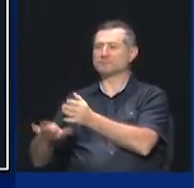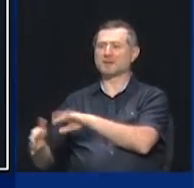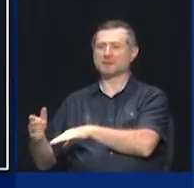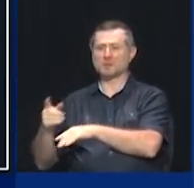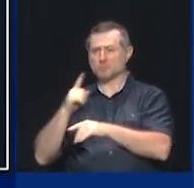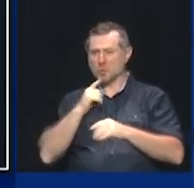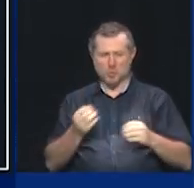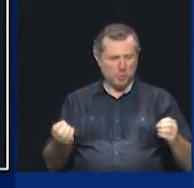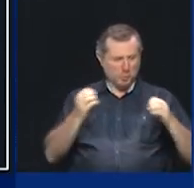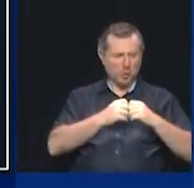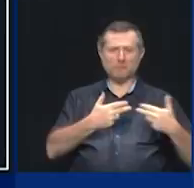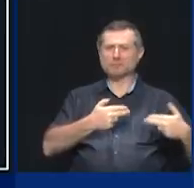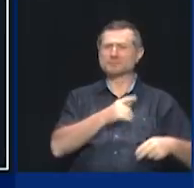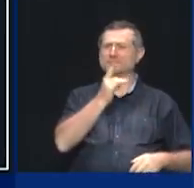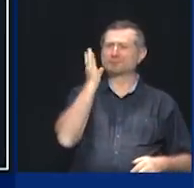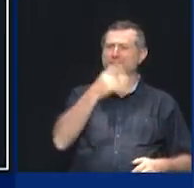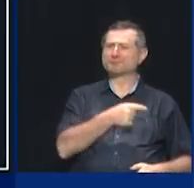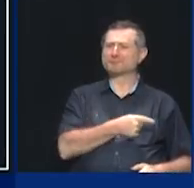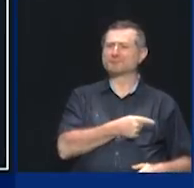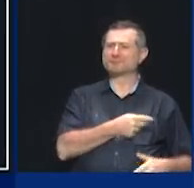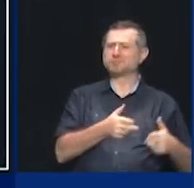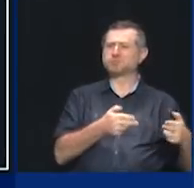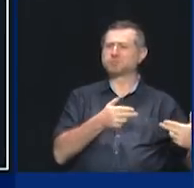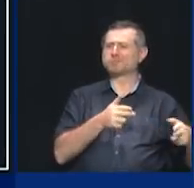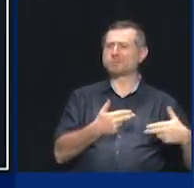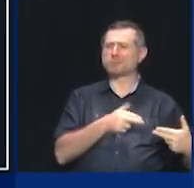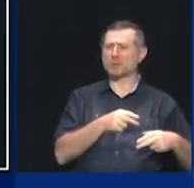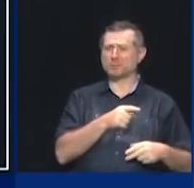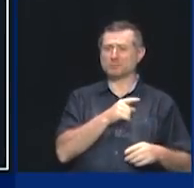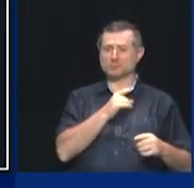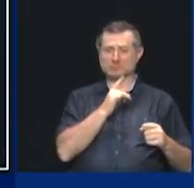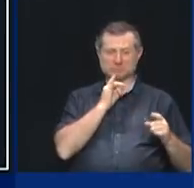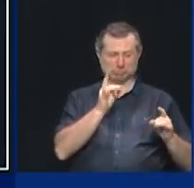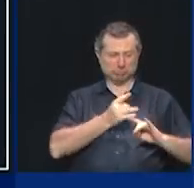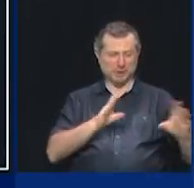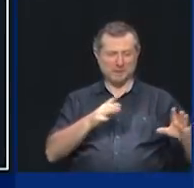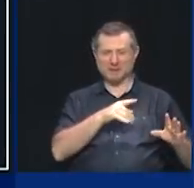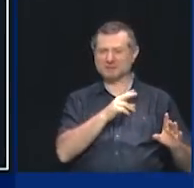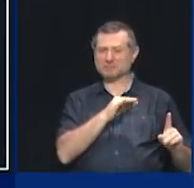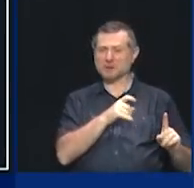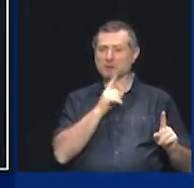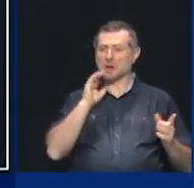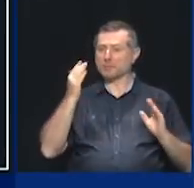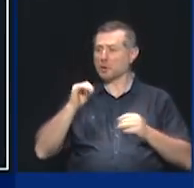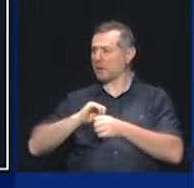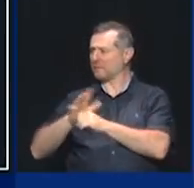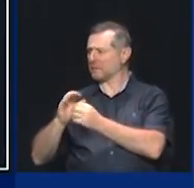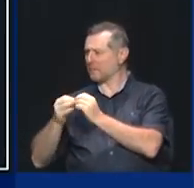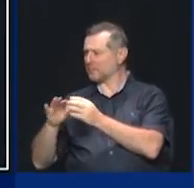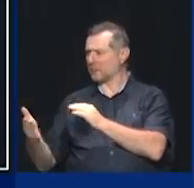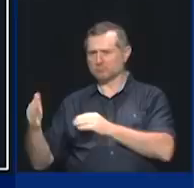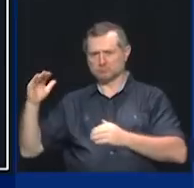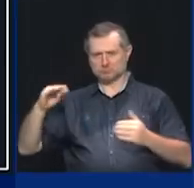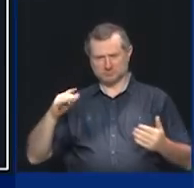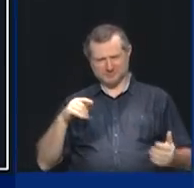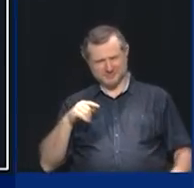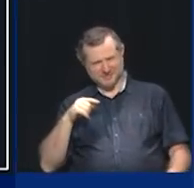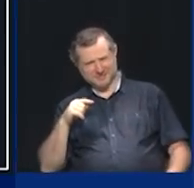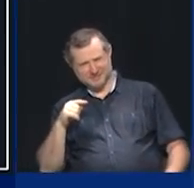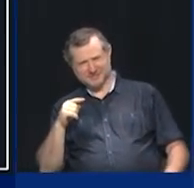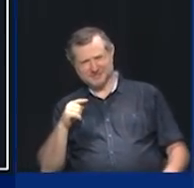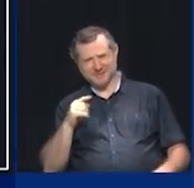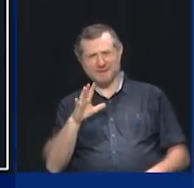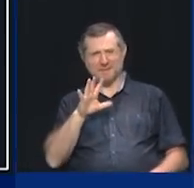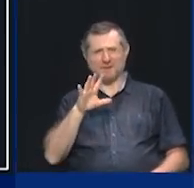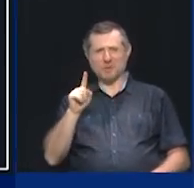dying of gun violence and crime than COVID. 51 people